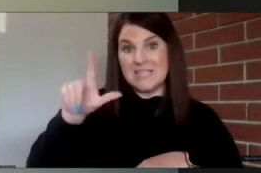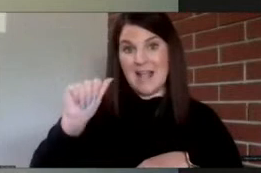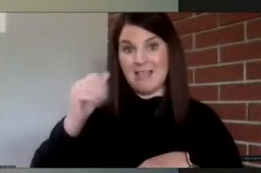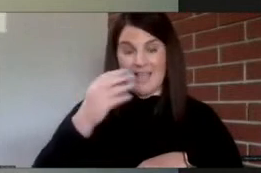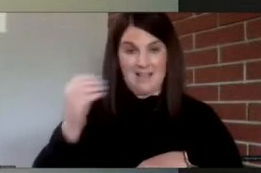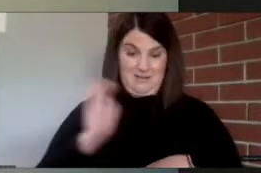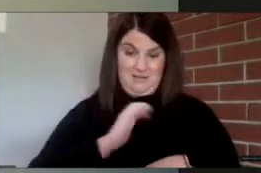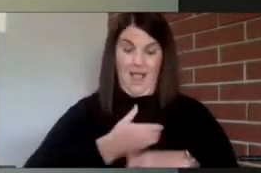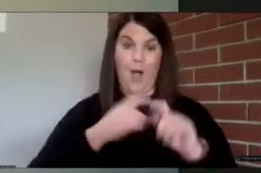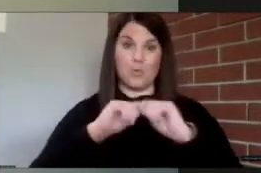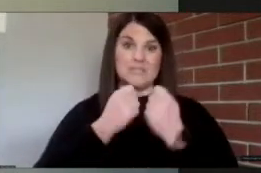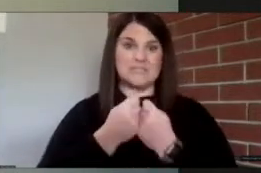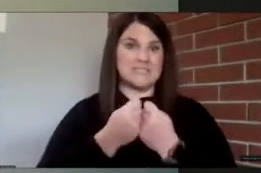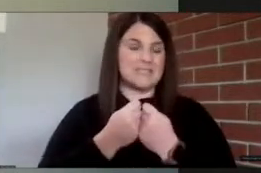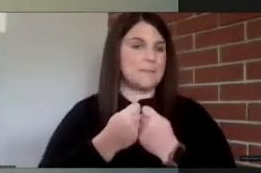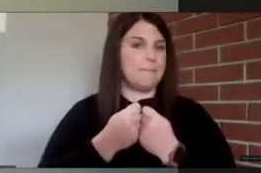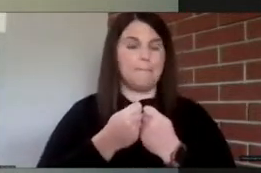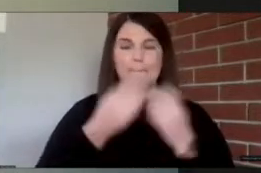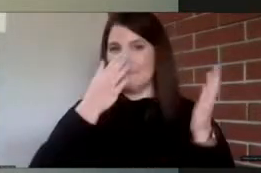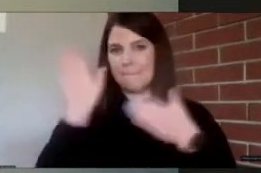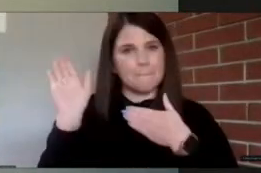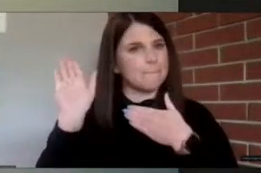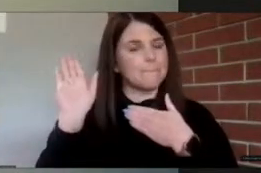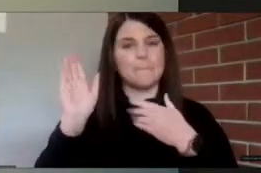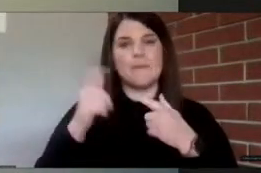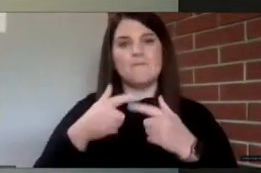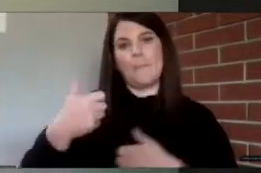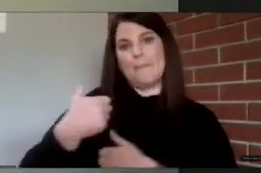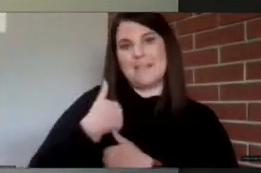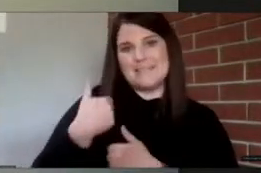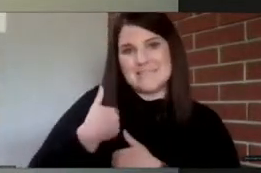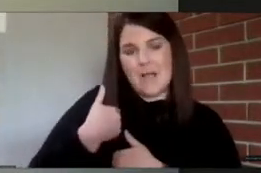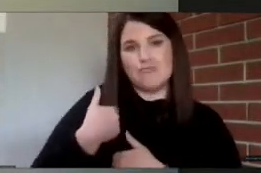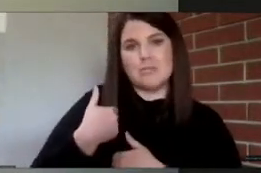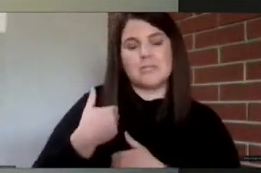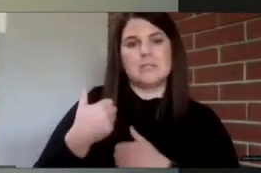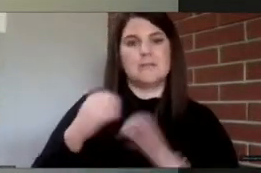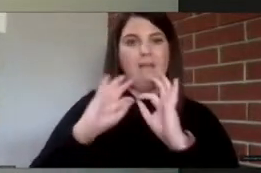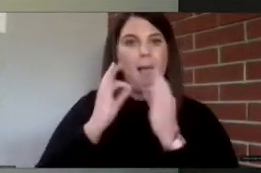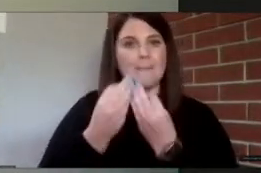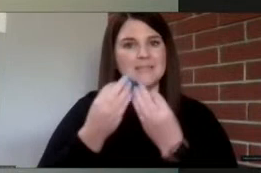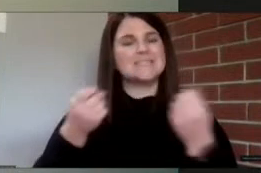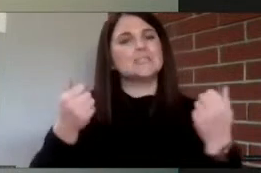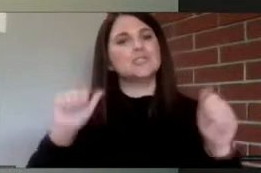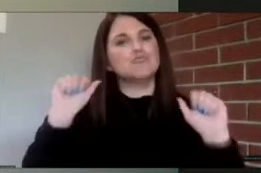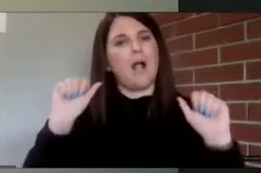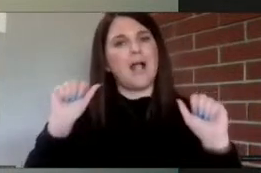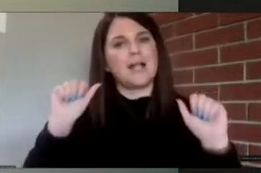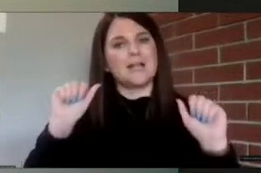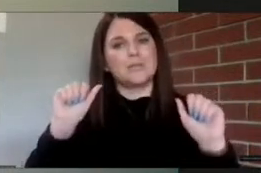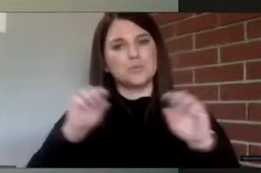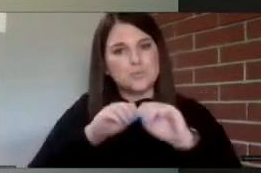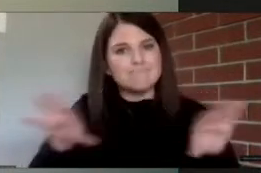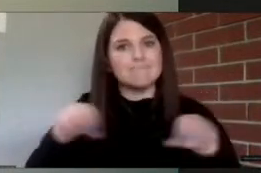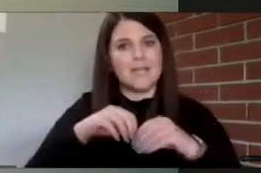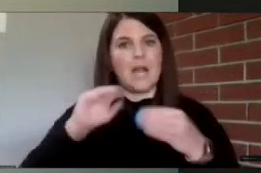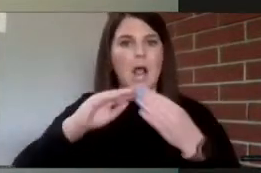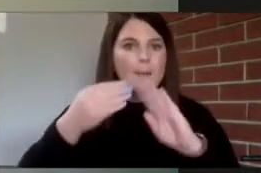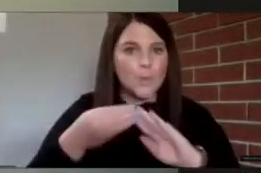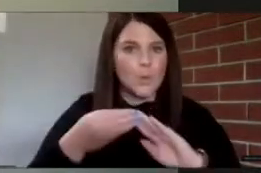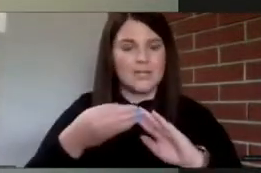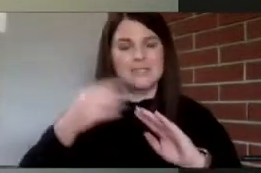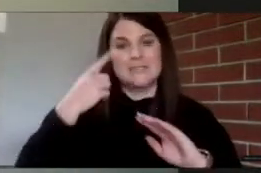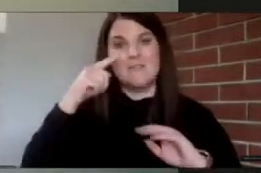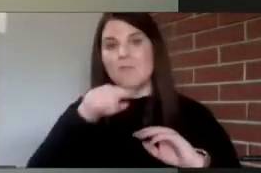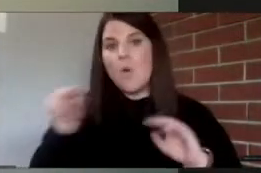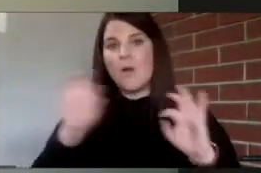taking FOCUS out of the military and defense population of families and trying to deploy it in community context for